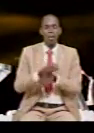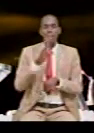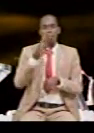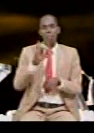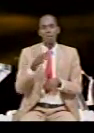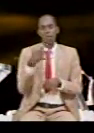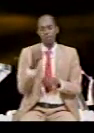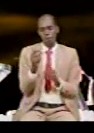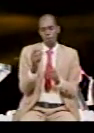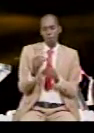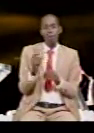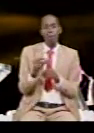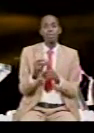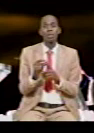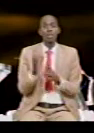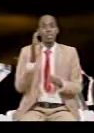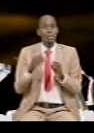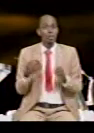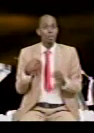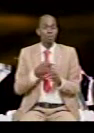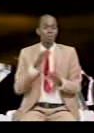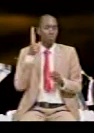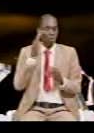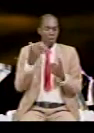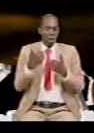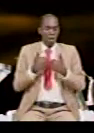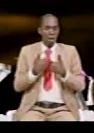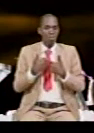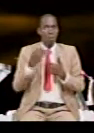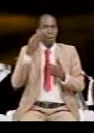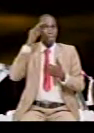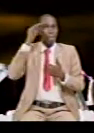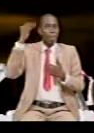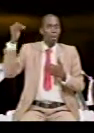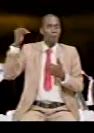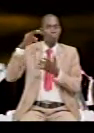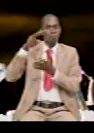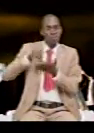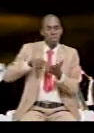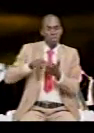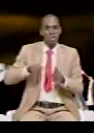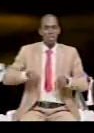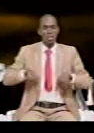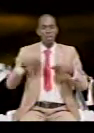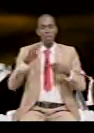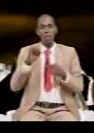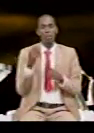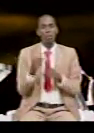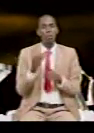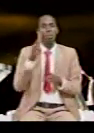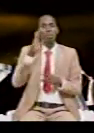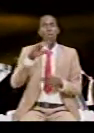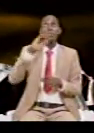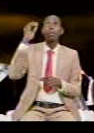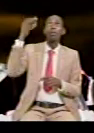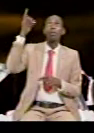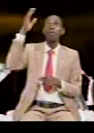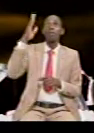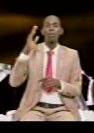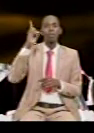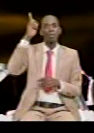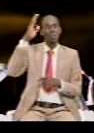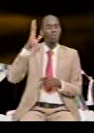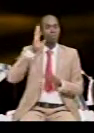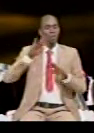will have the word, if we will read the word, memorize the word, live by the word, by the grace of God, the Lord will give us